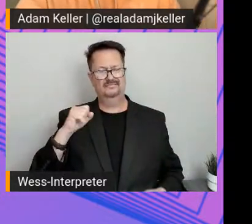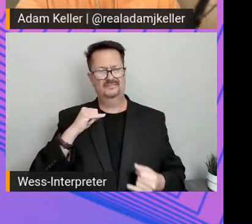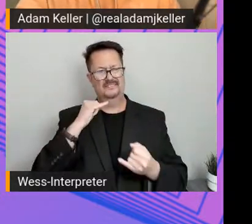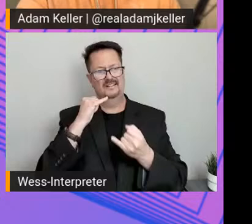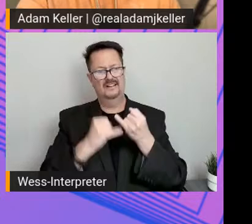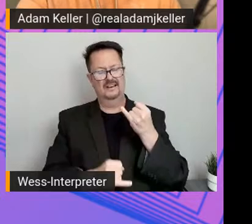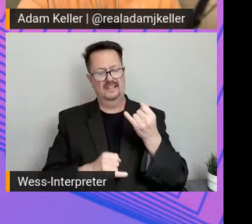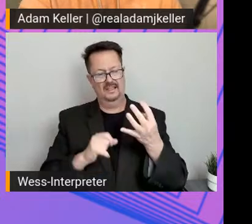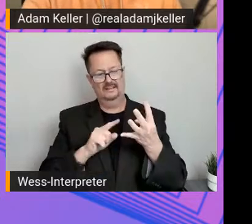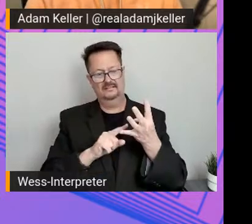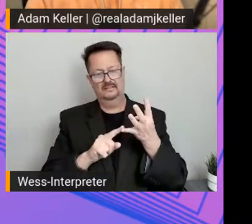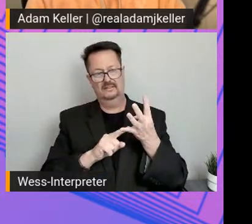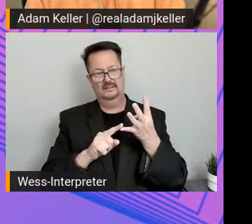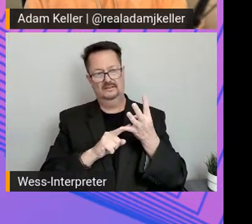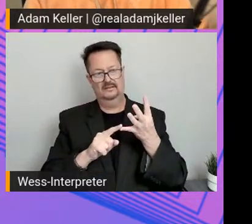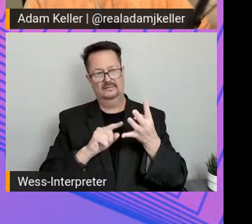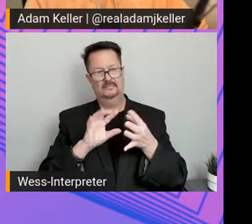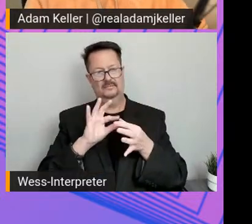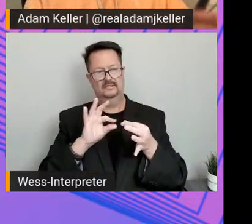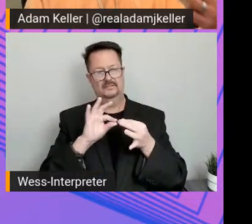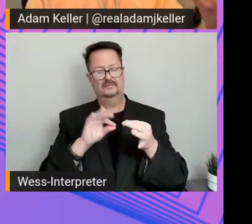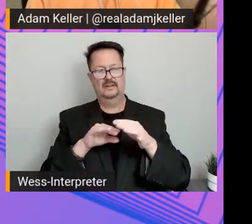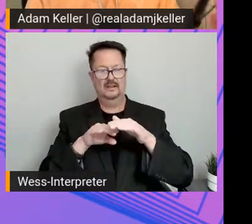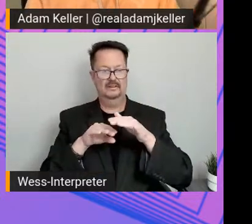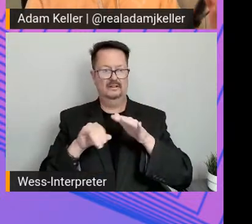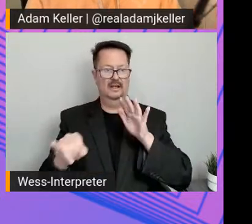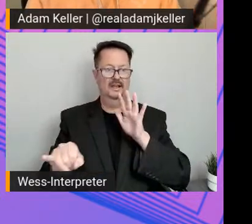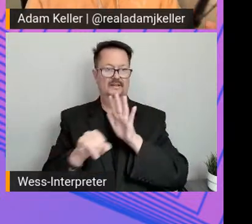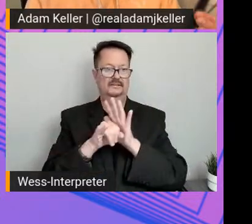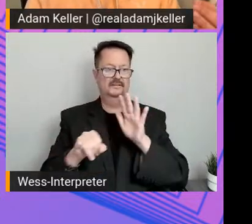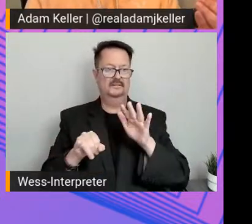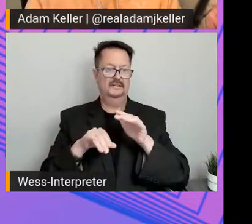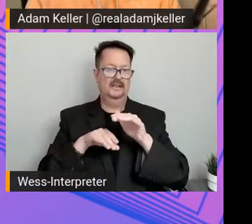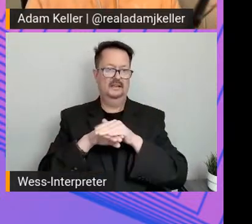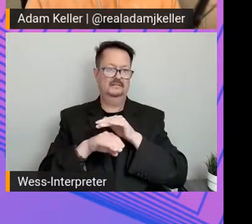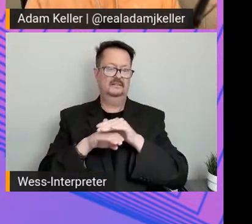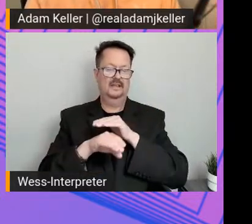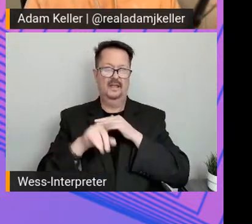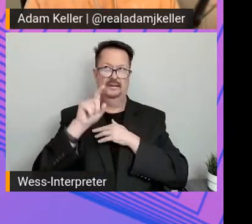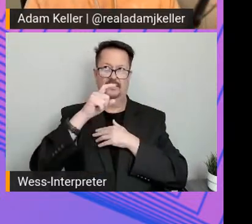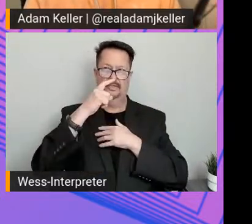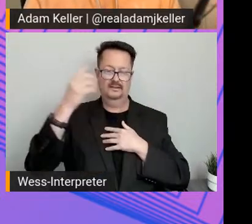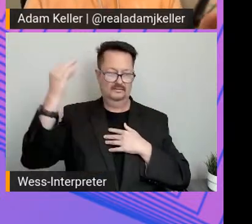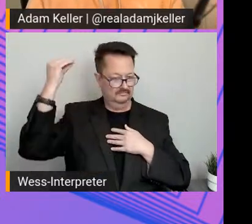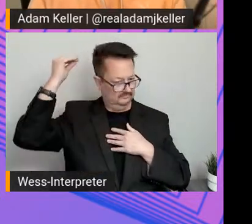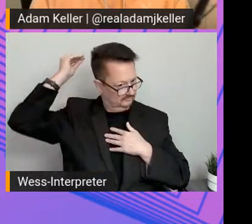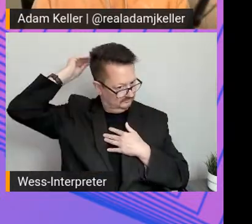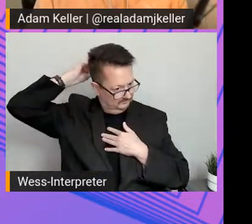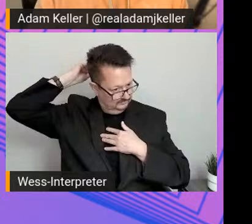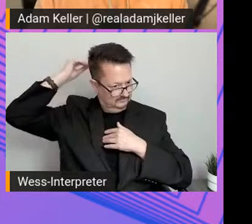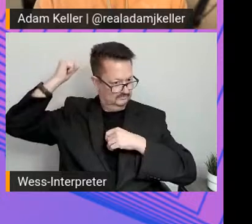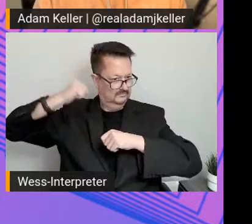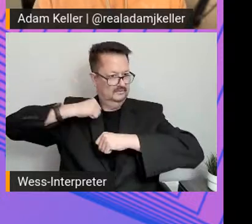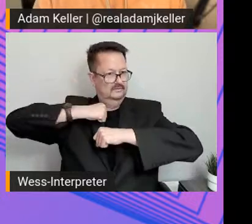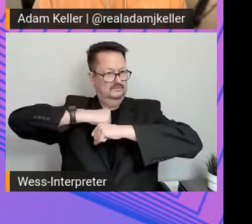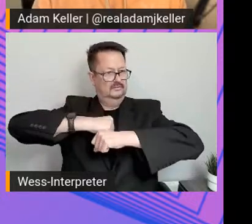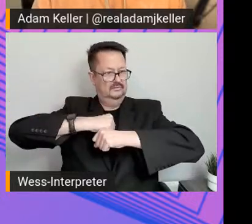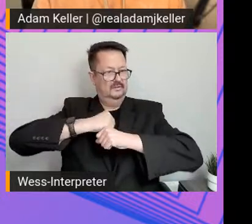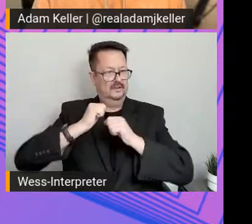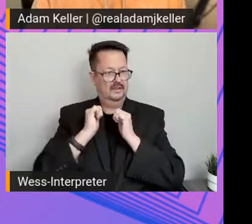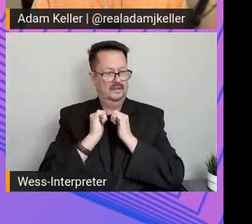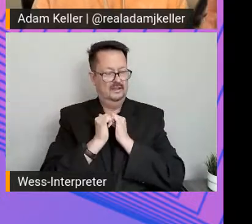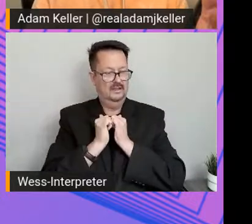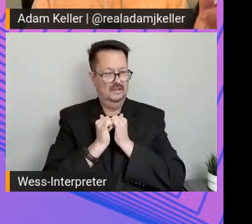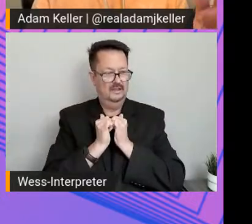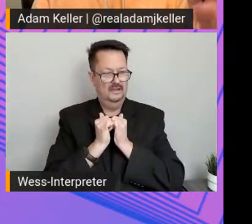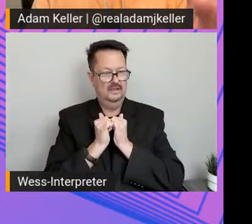service is identity and access management. I need to also think from a security perspective. How am I going to